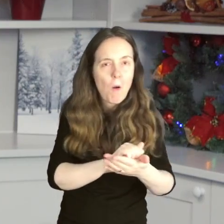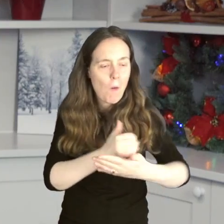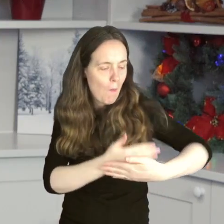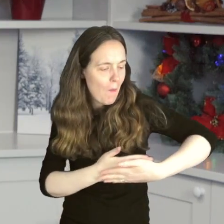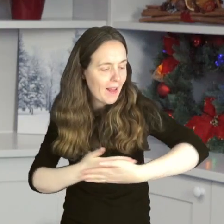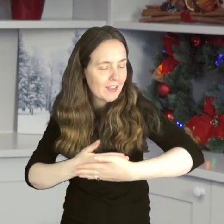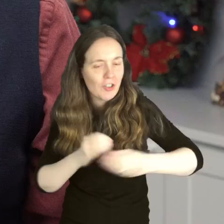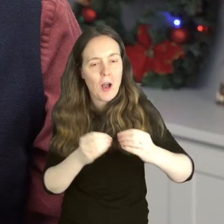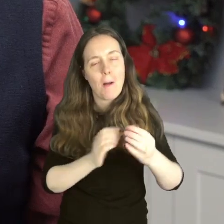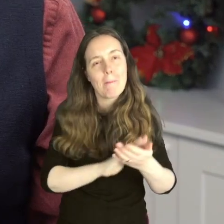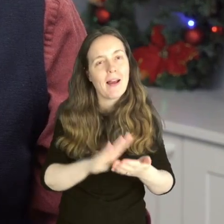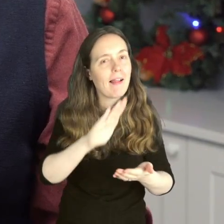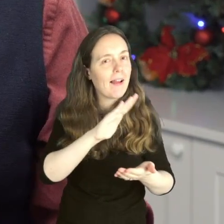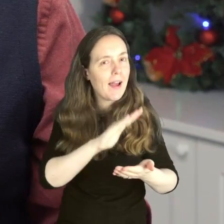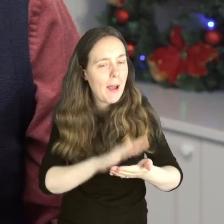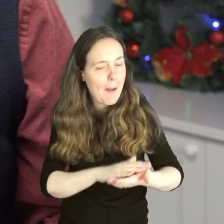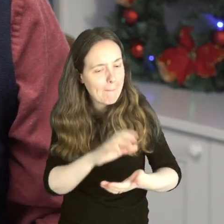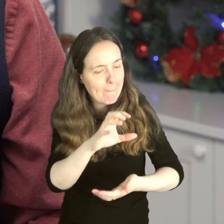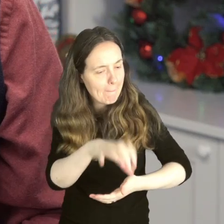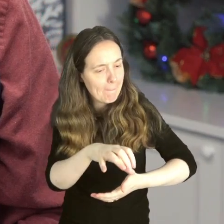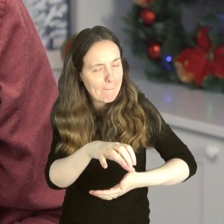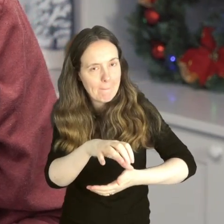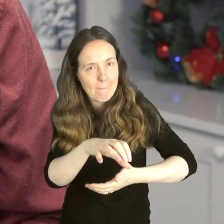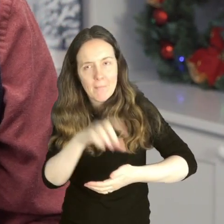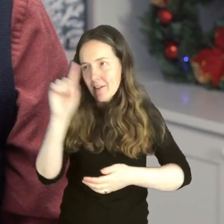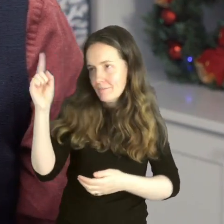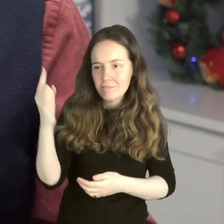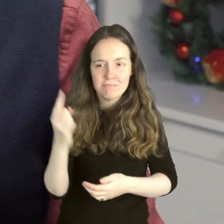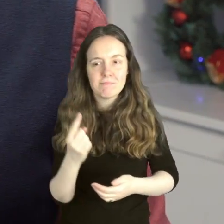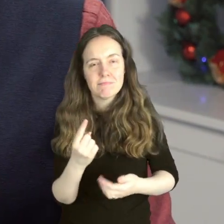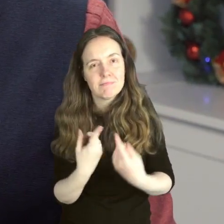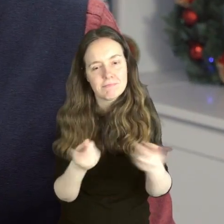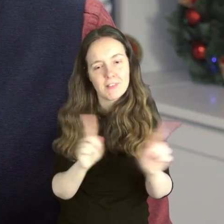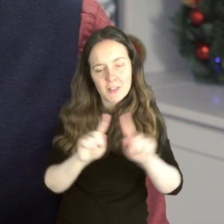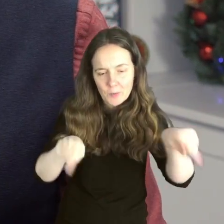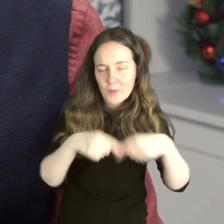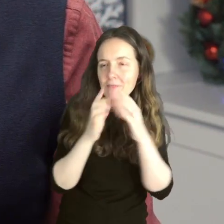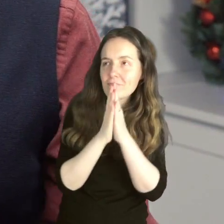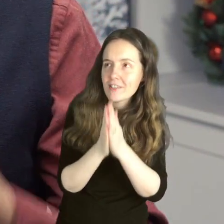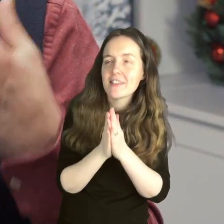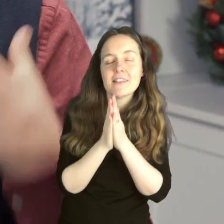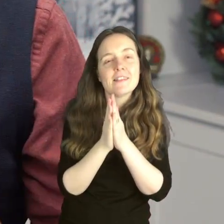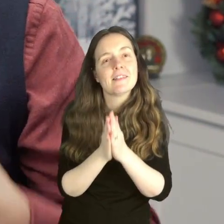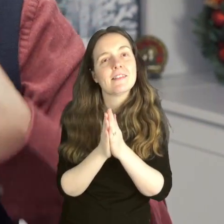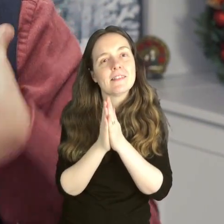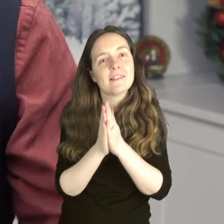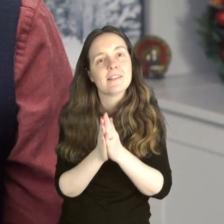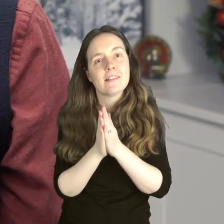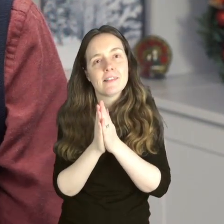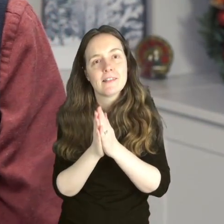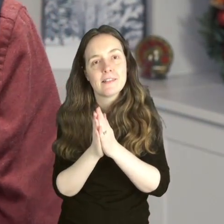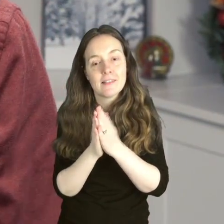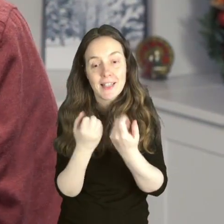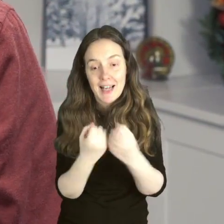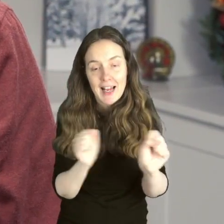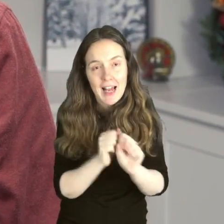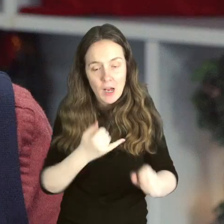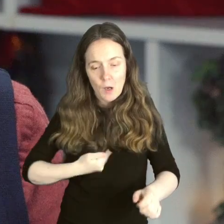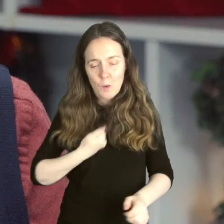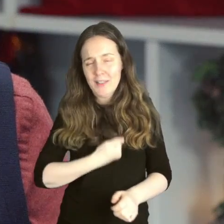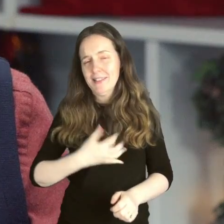of Bethlehem, descend to us, we pray. Cast out our